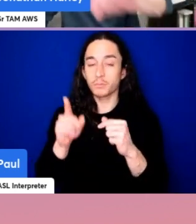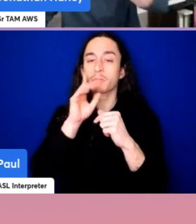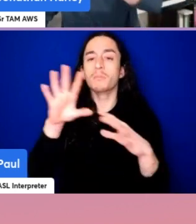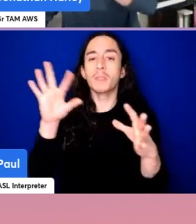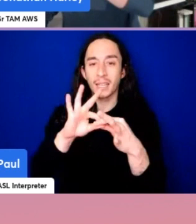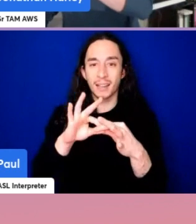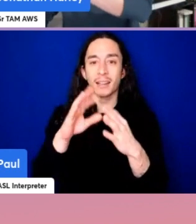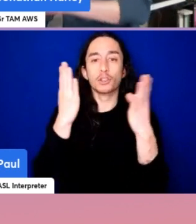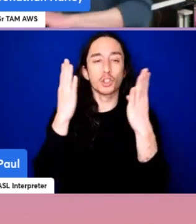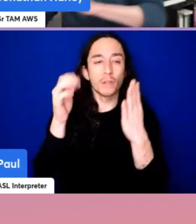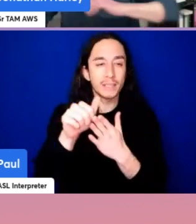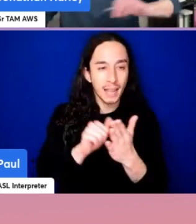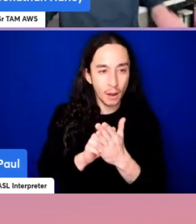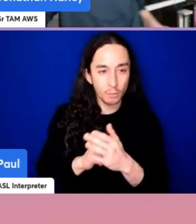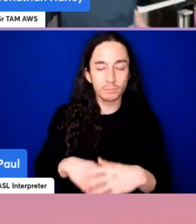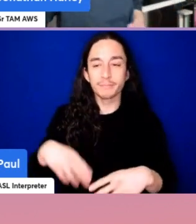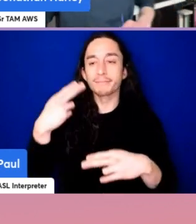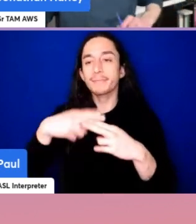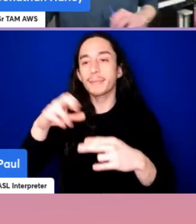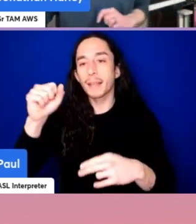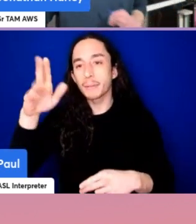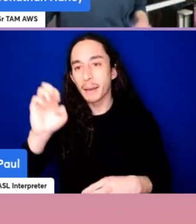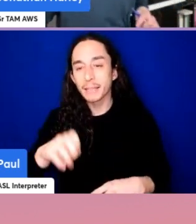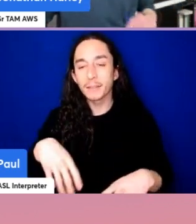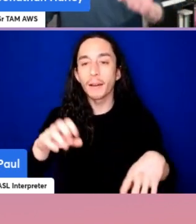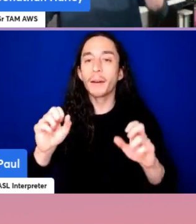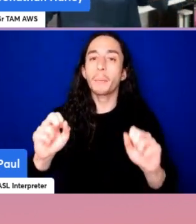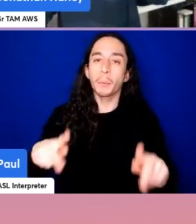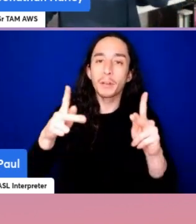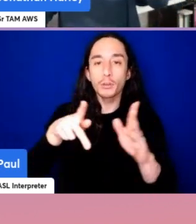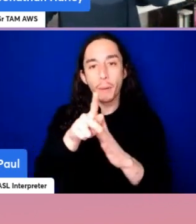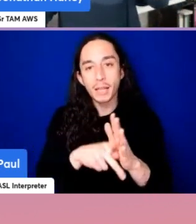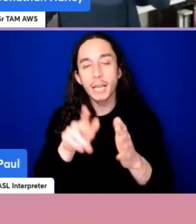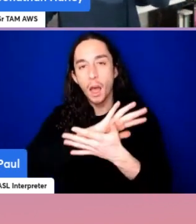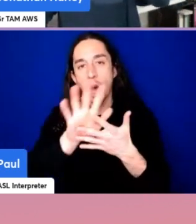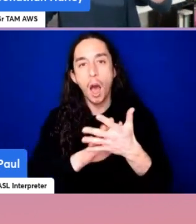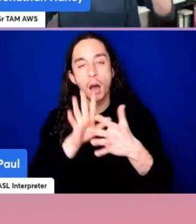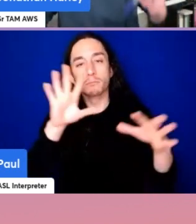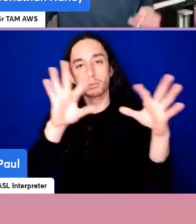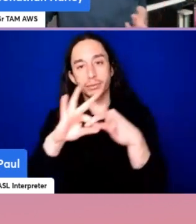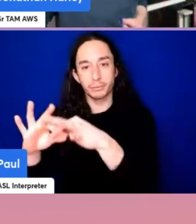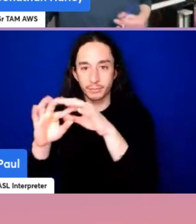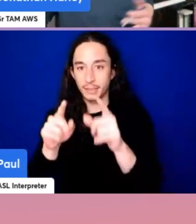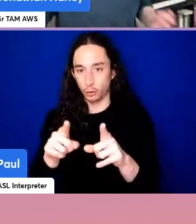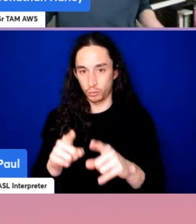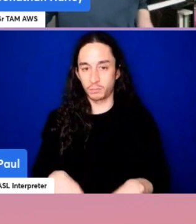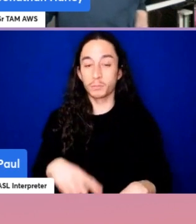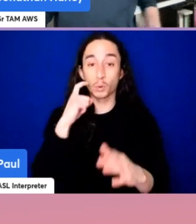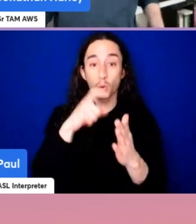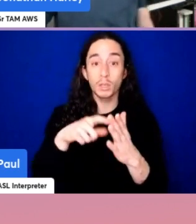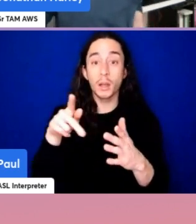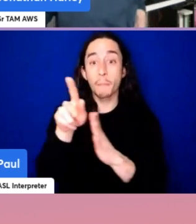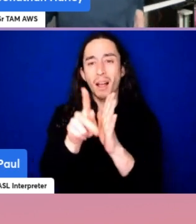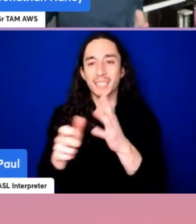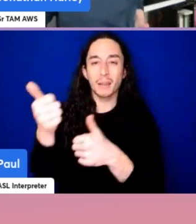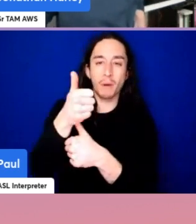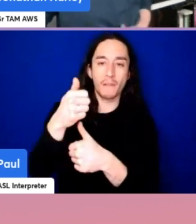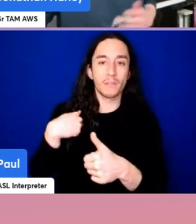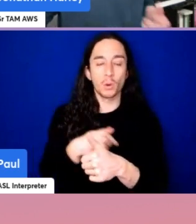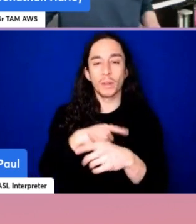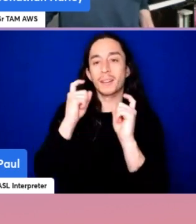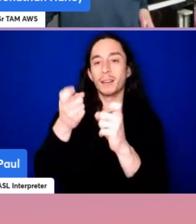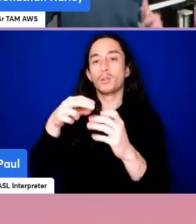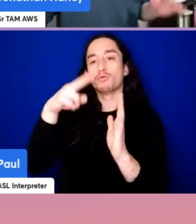the namespaces, the permissions, the policies, all together. You'll notice that the policy is above. We've granted it a read-only